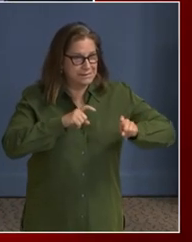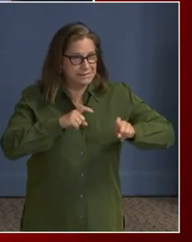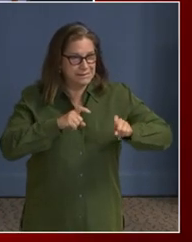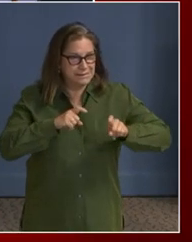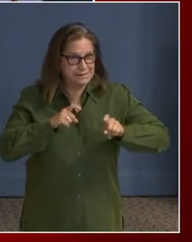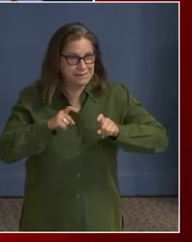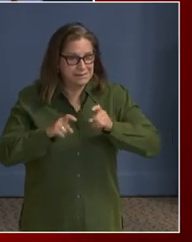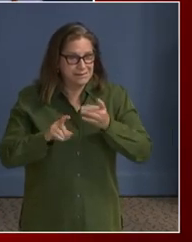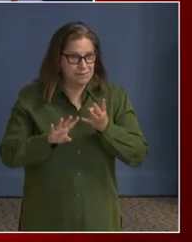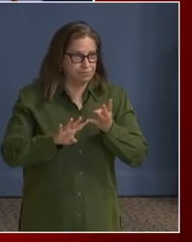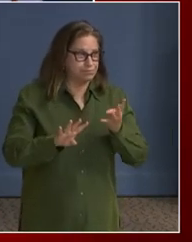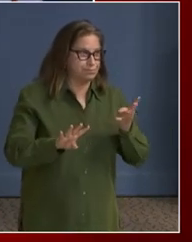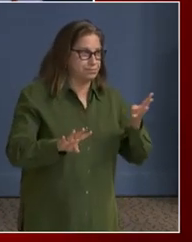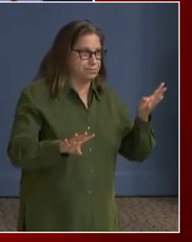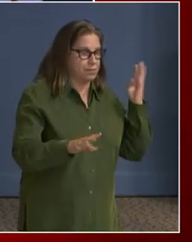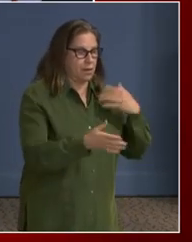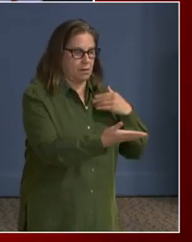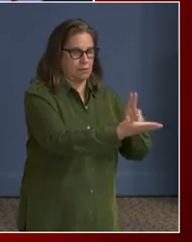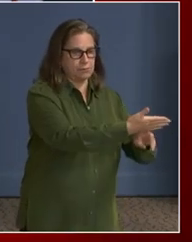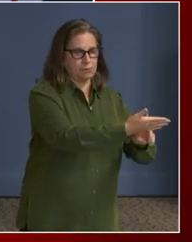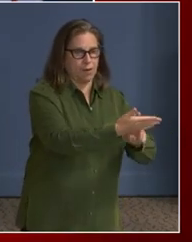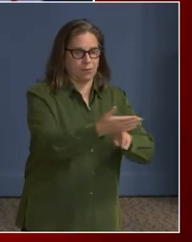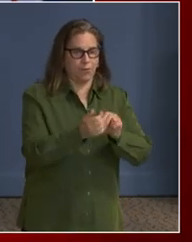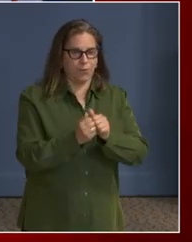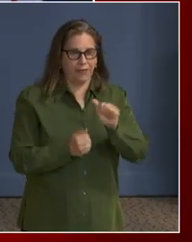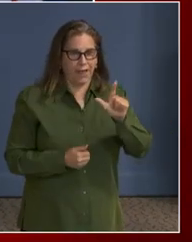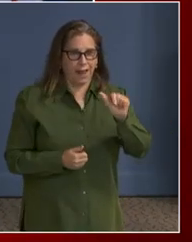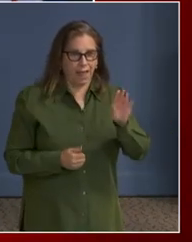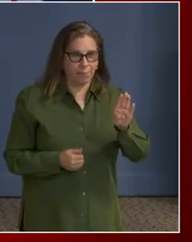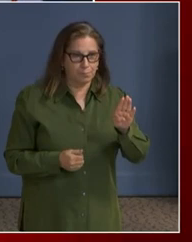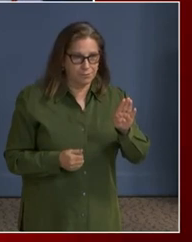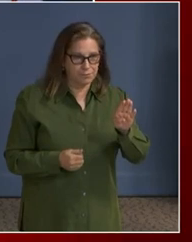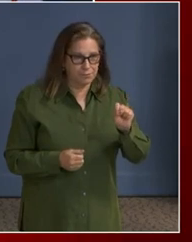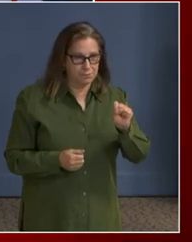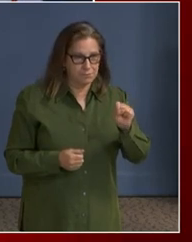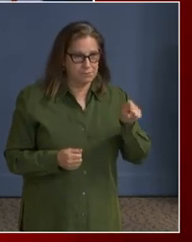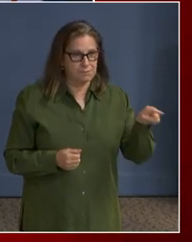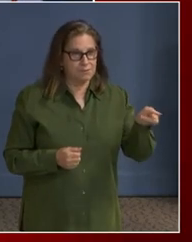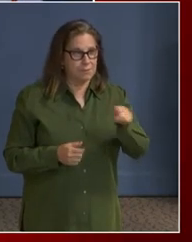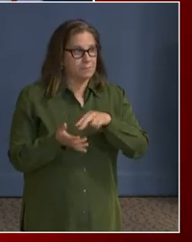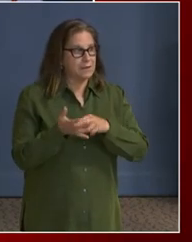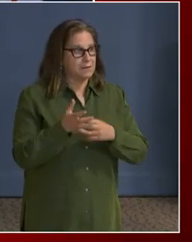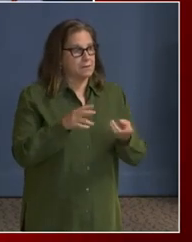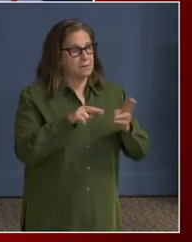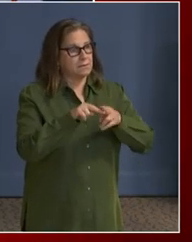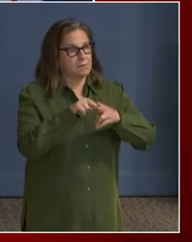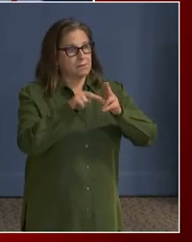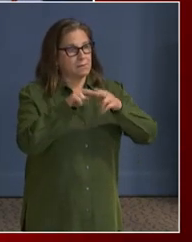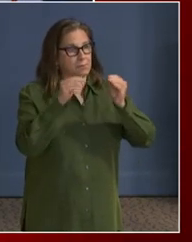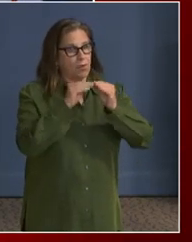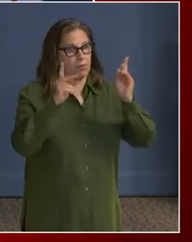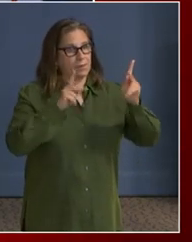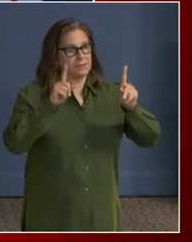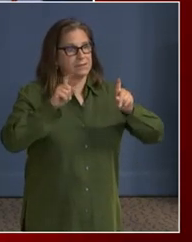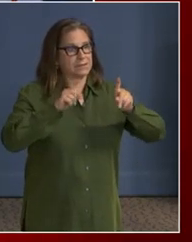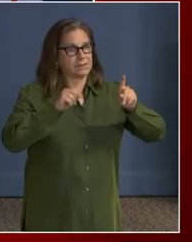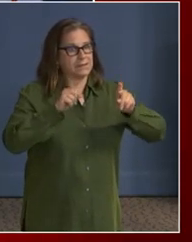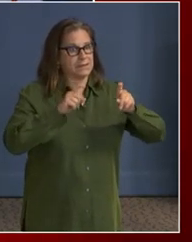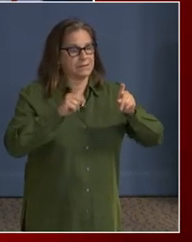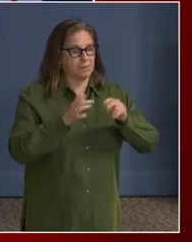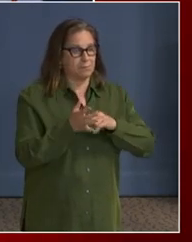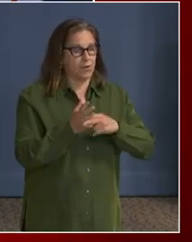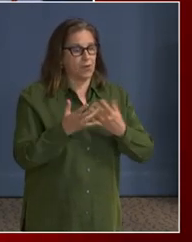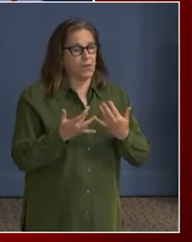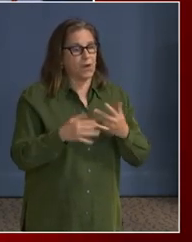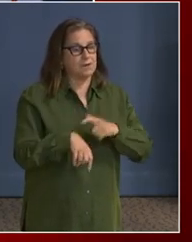the testing in the city. And with the amount of testing that's going on nationally, we're seeing those timeframes creep up a little. However, as we look at it